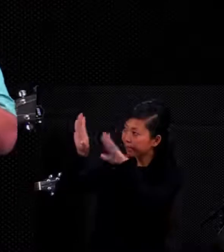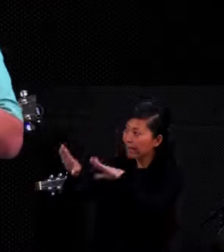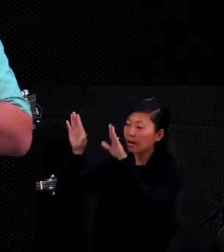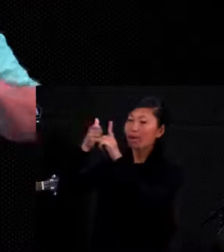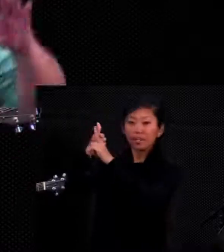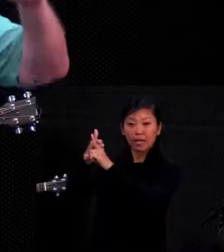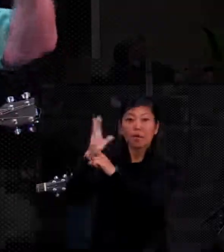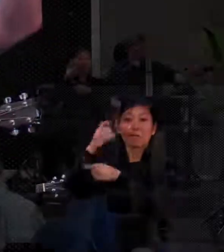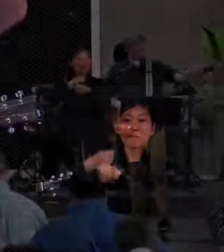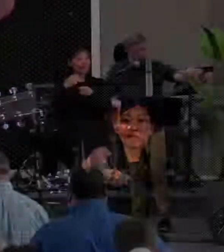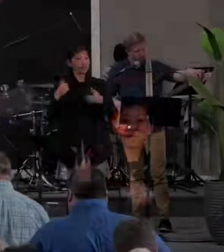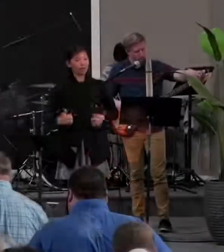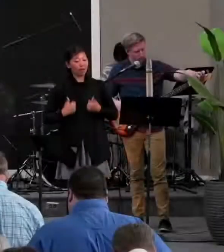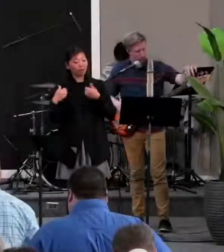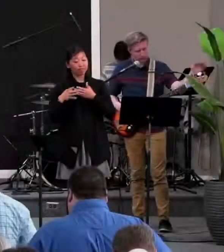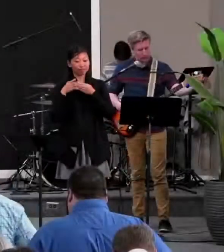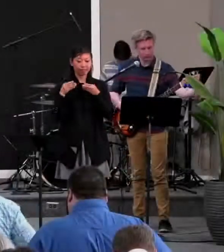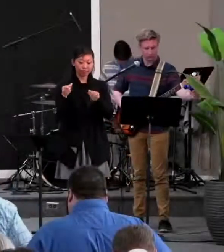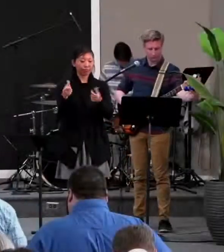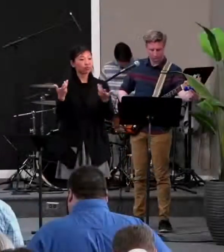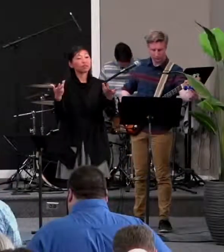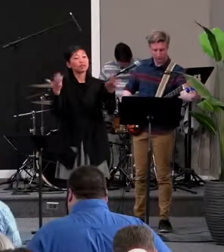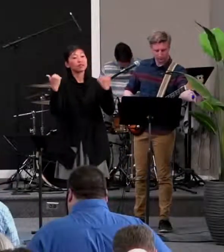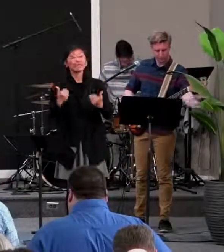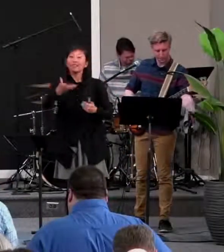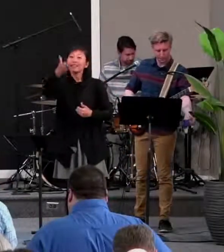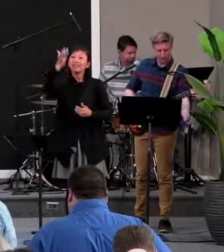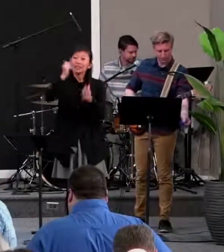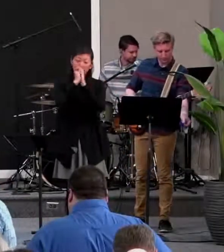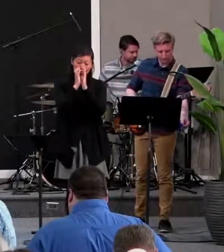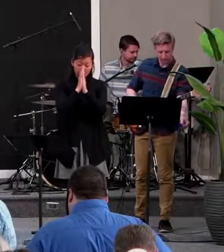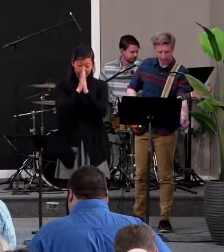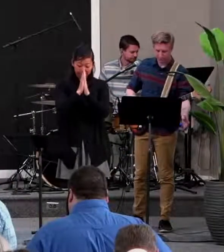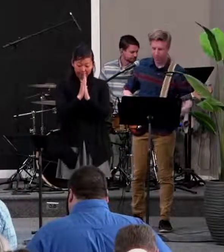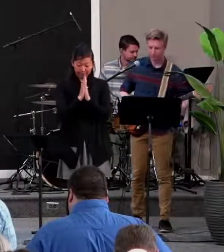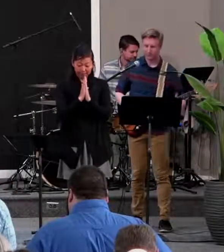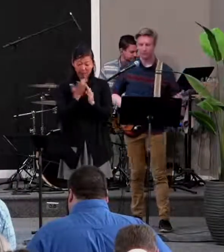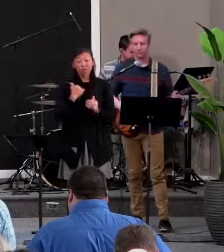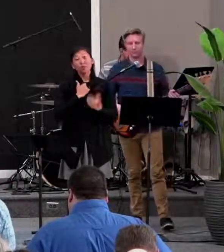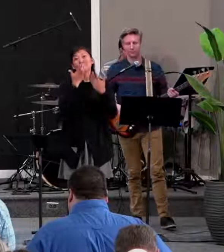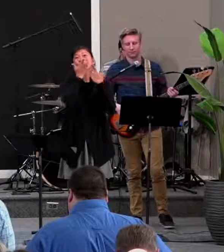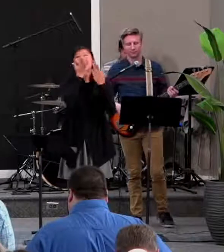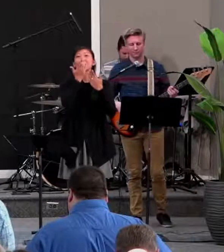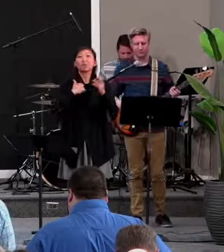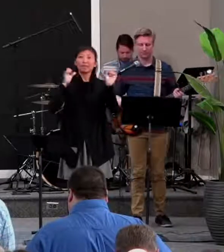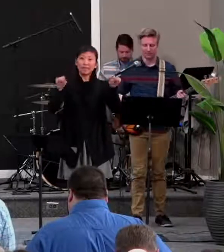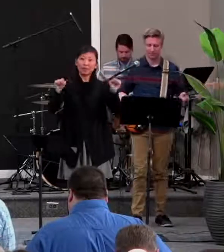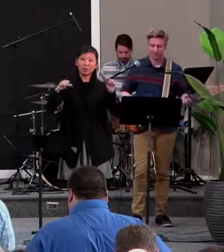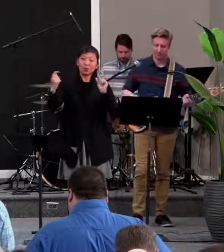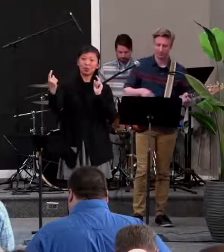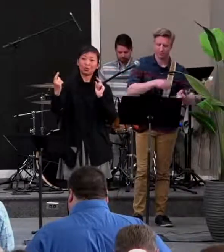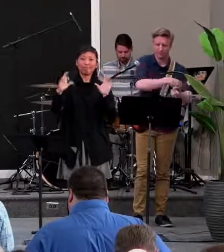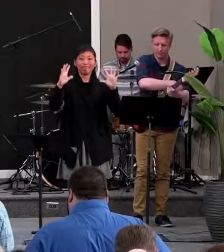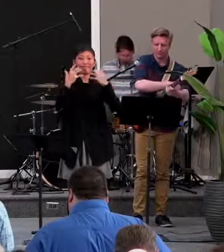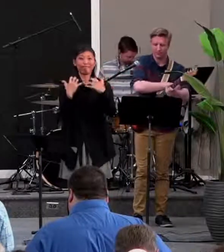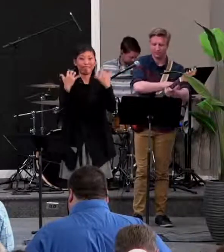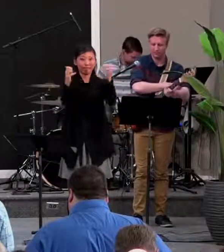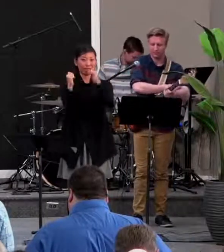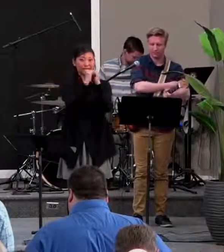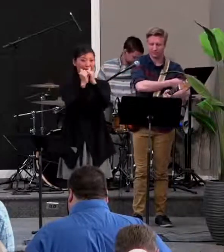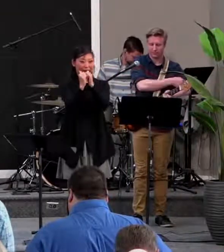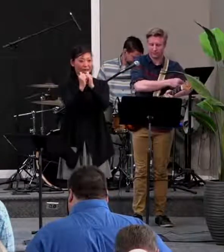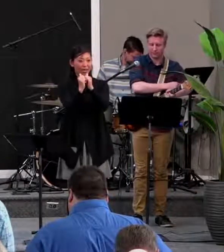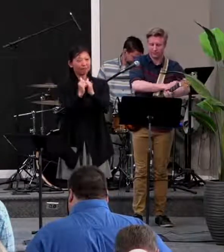pray together. Lord, we are so grateful that we're able to meet today, and joyful that we can come together as two